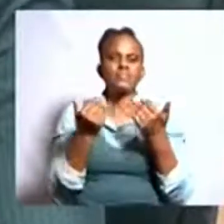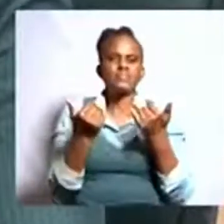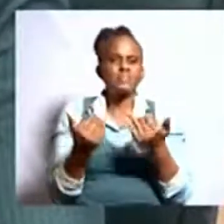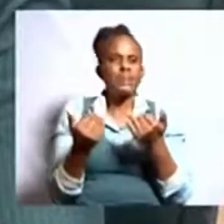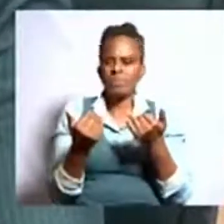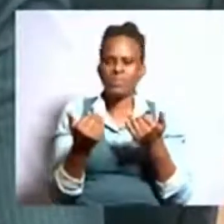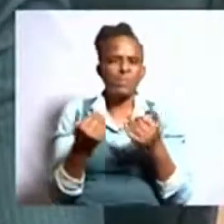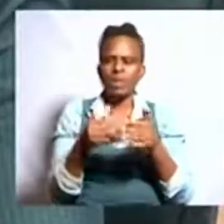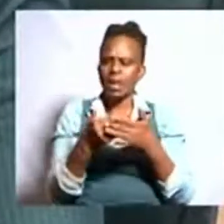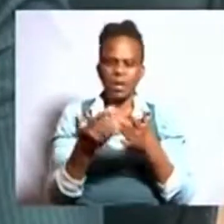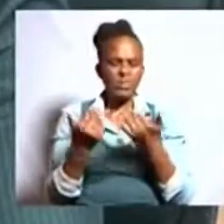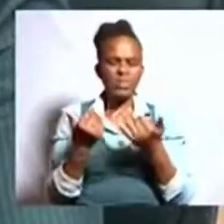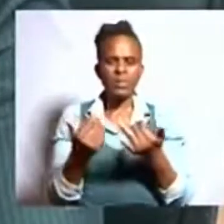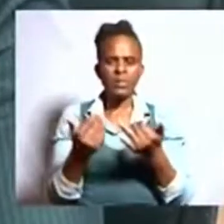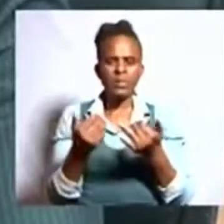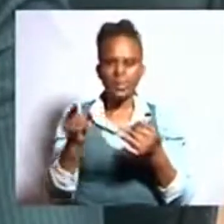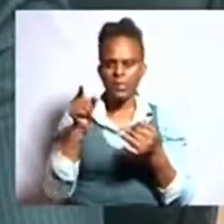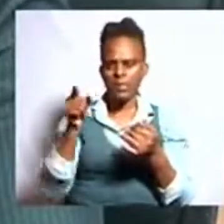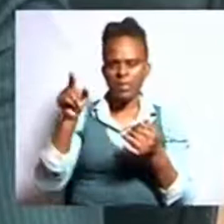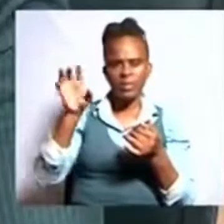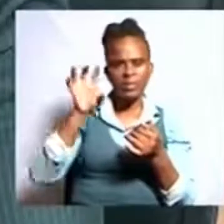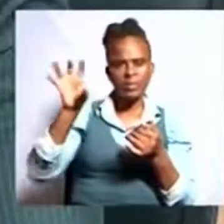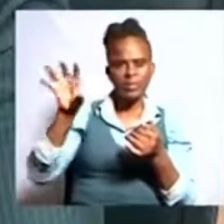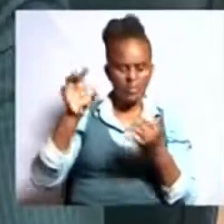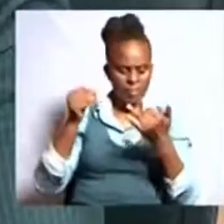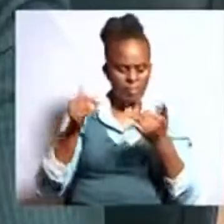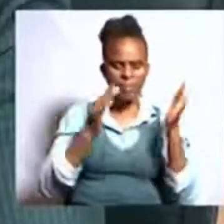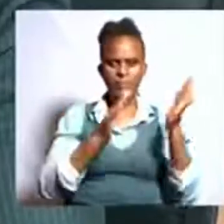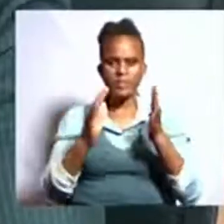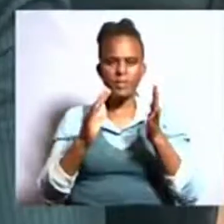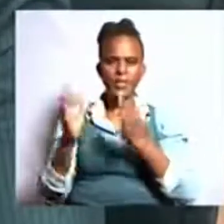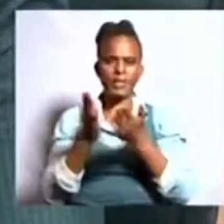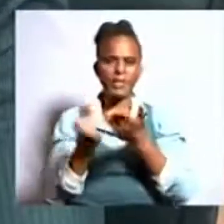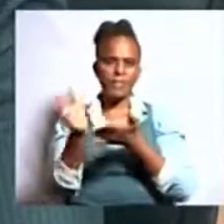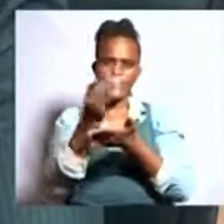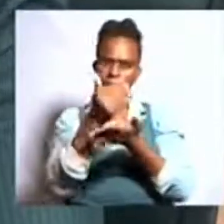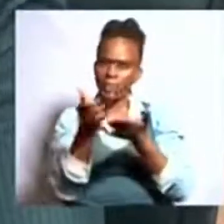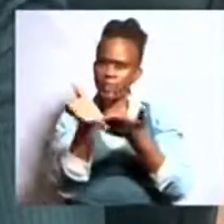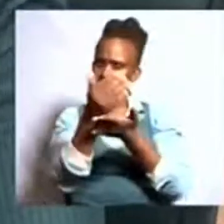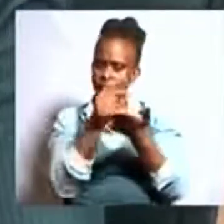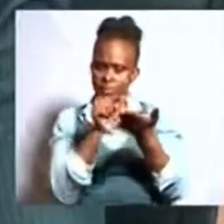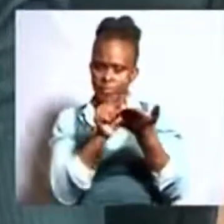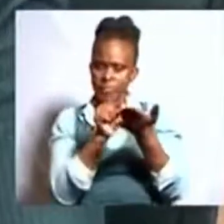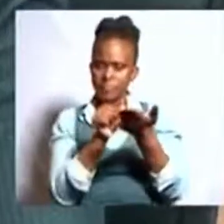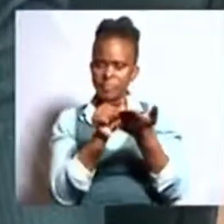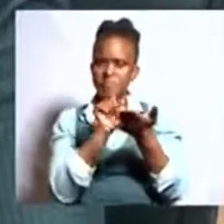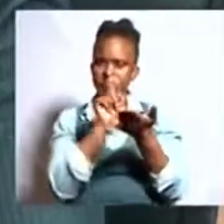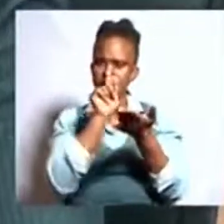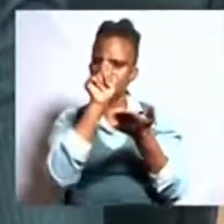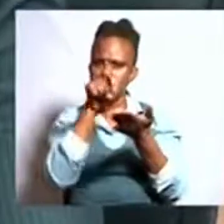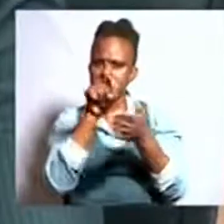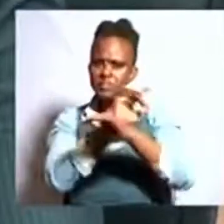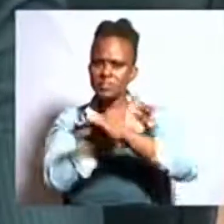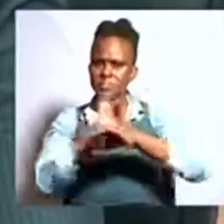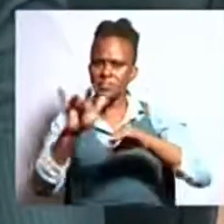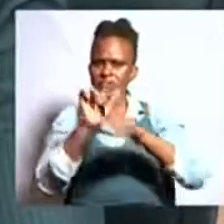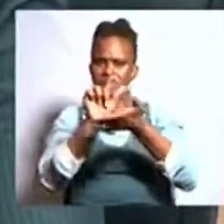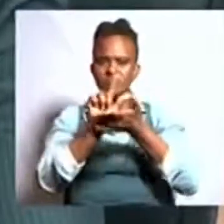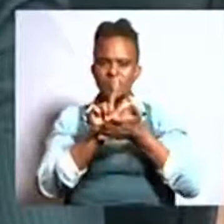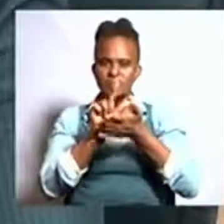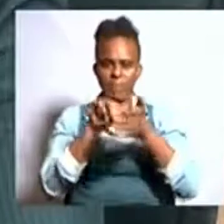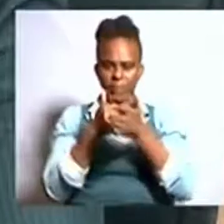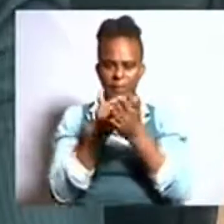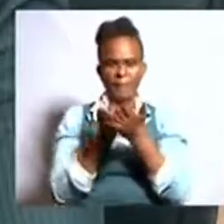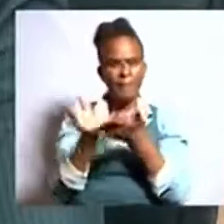then does the province intend to recover the uninsured loans in the